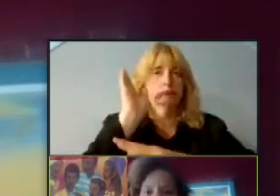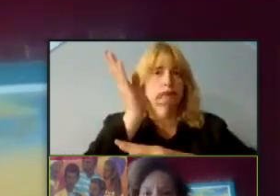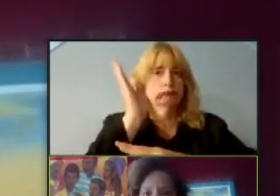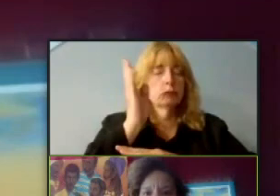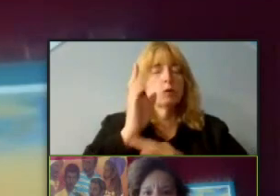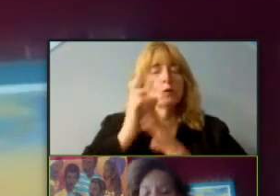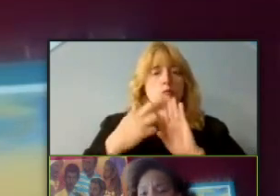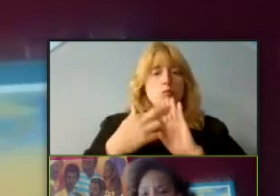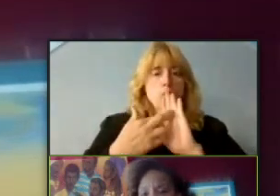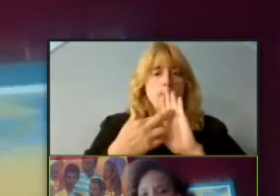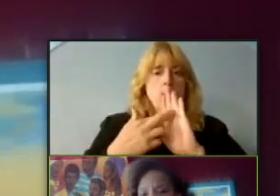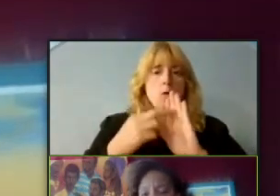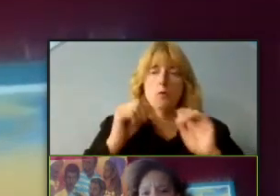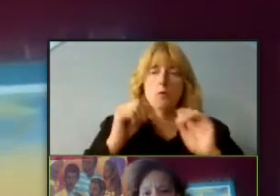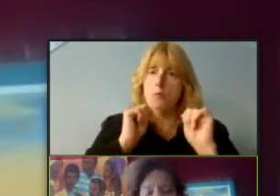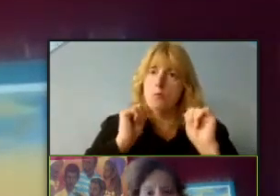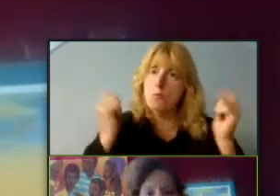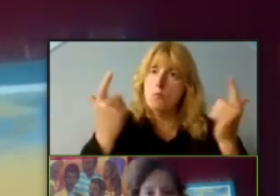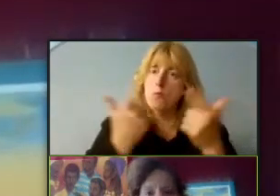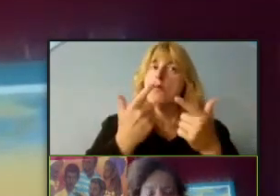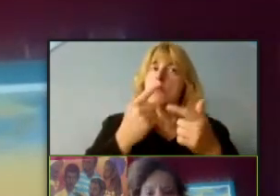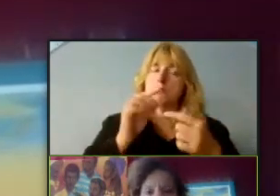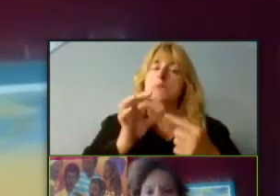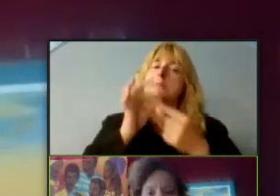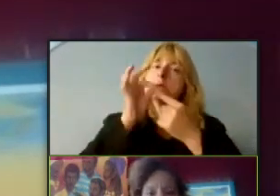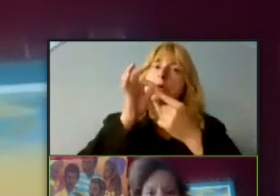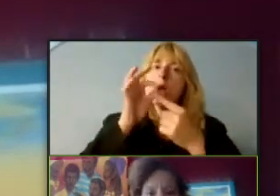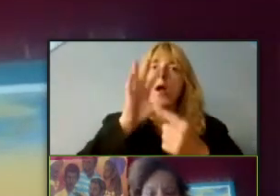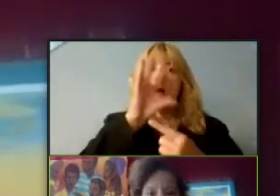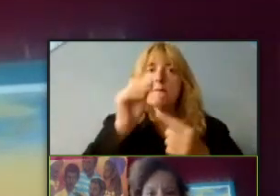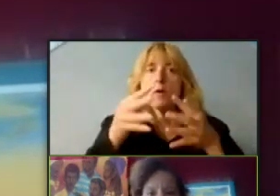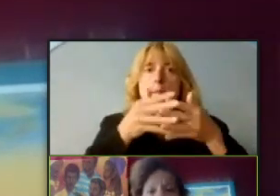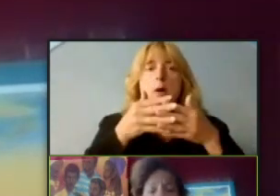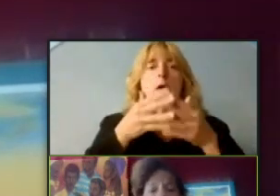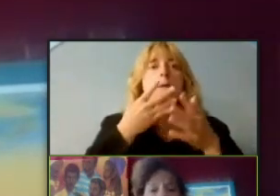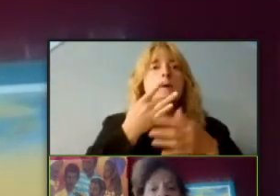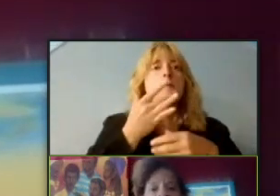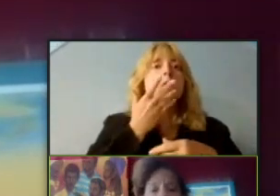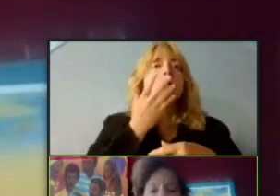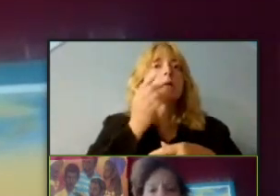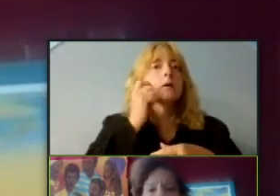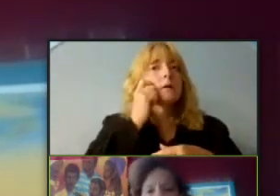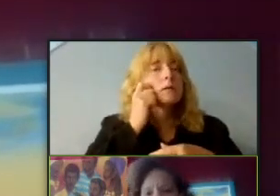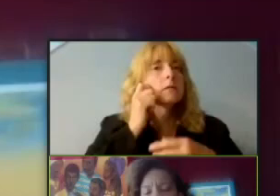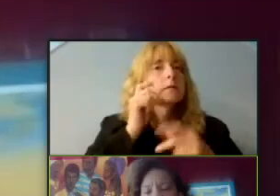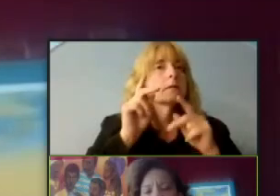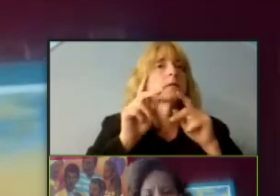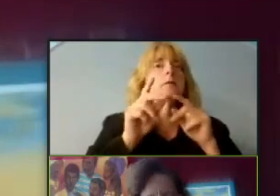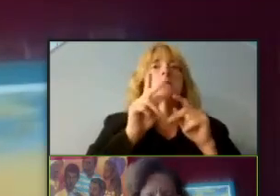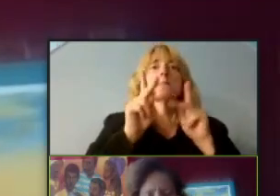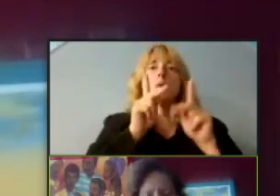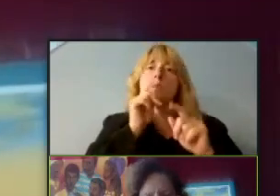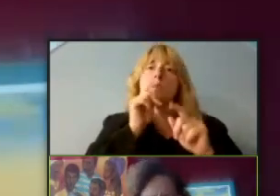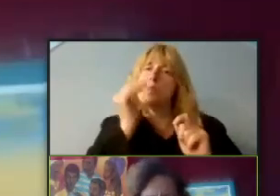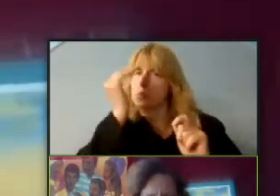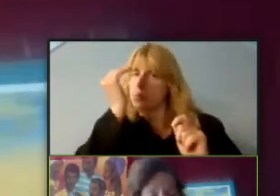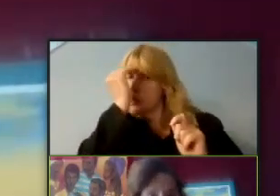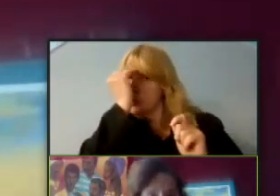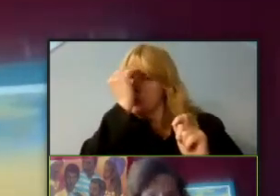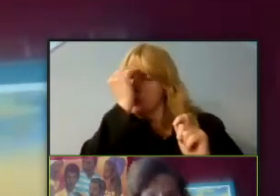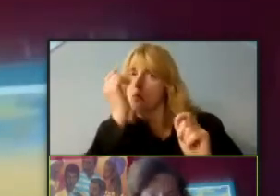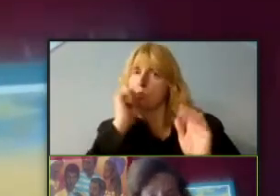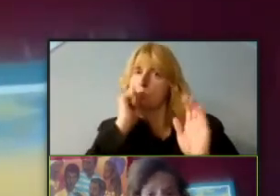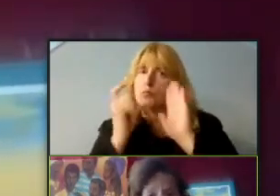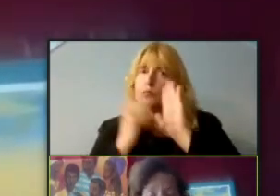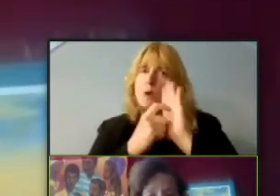all of us, particularly African Americans, people of color, people of goodwill who know and recognize that